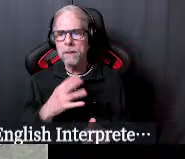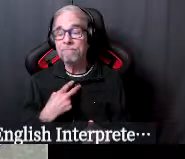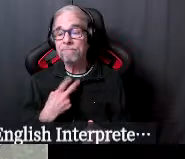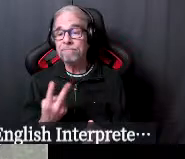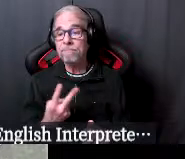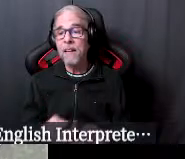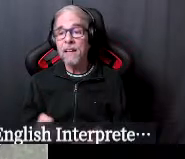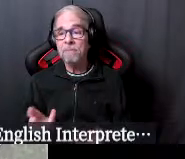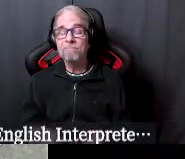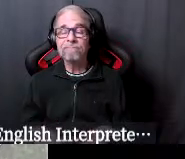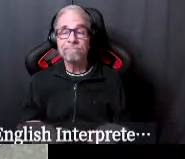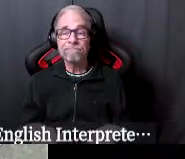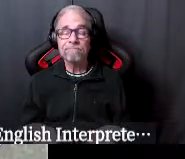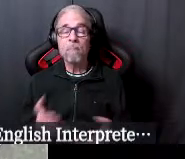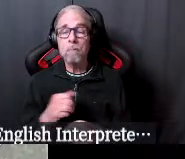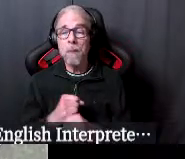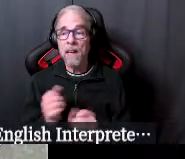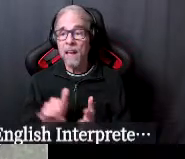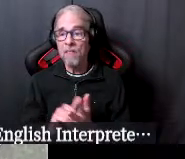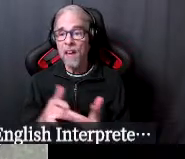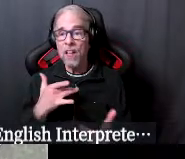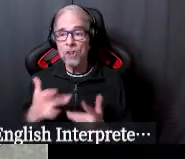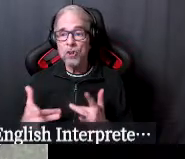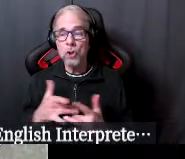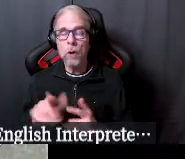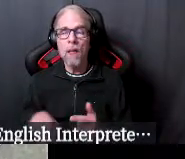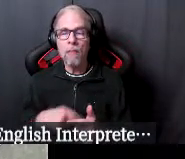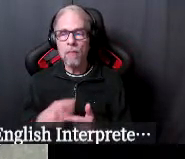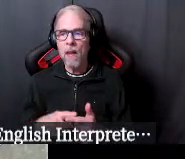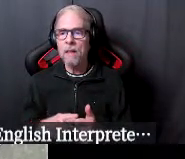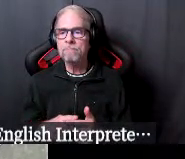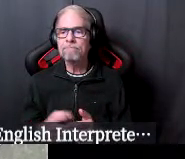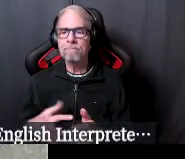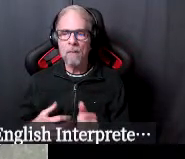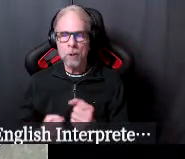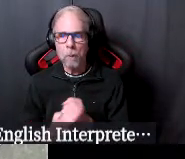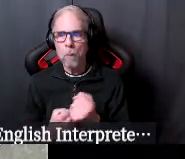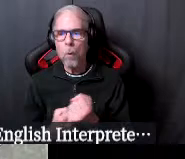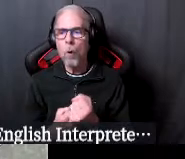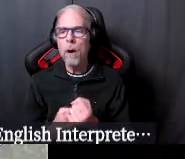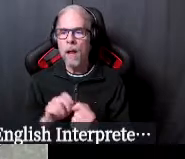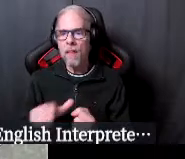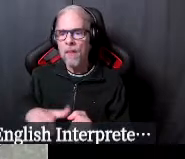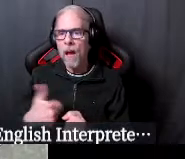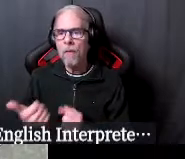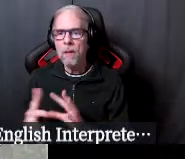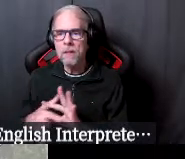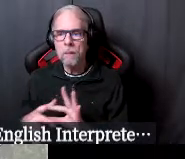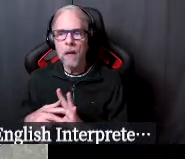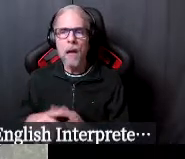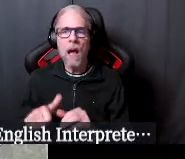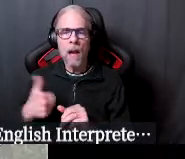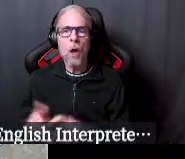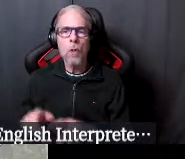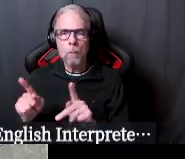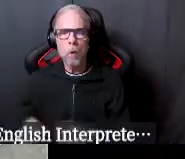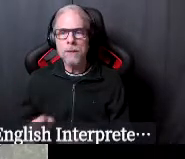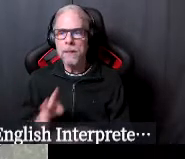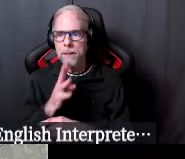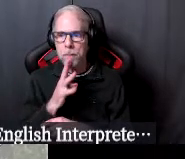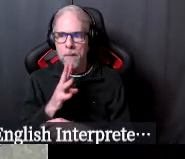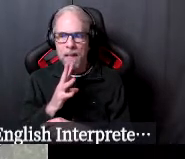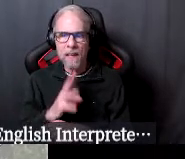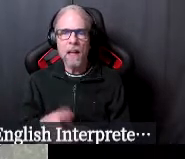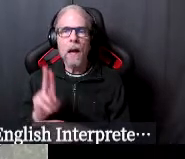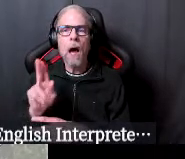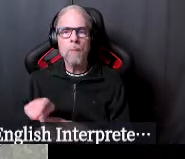concern and just piggybacking off of that entire sentiment and just being another body speaking out. So thank you for